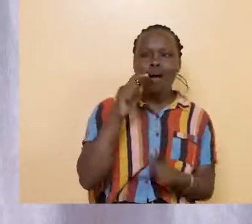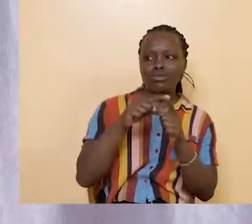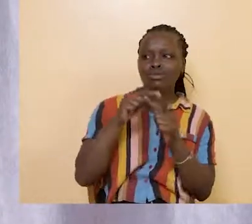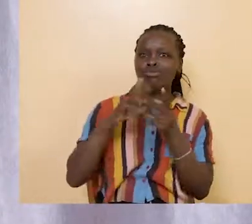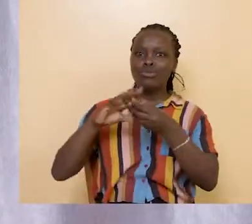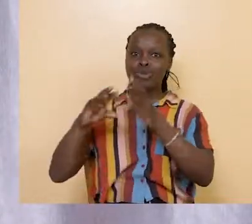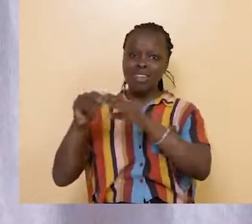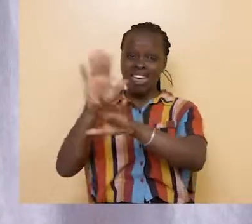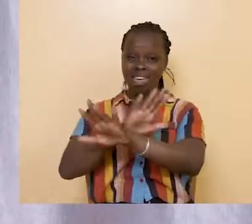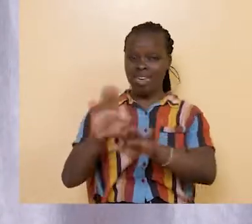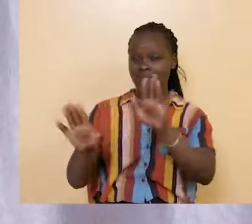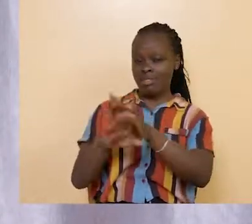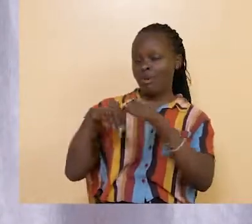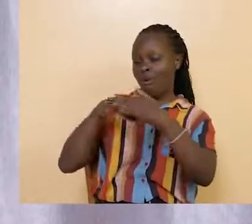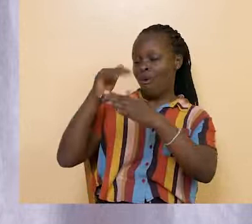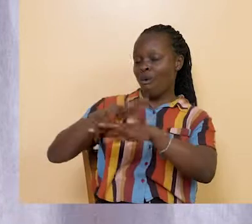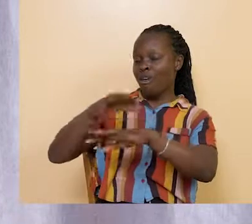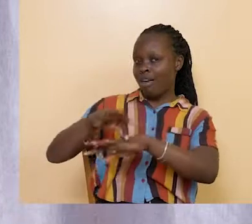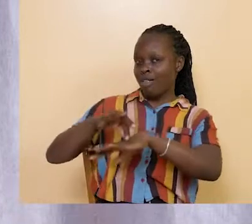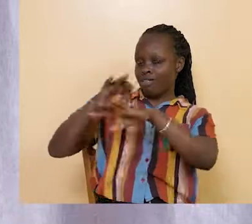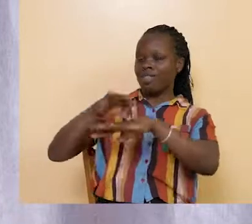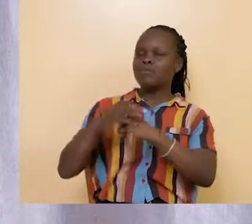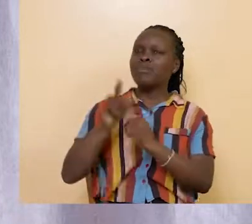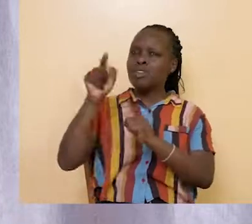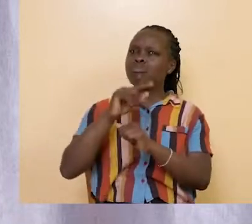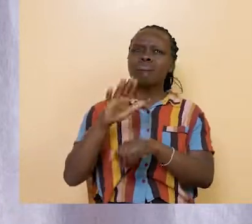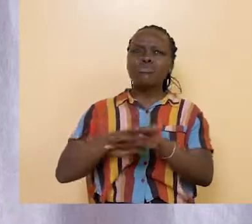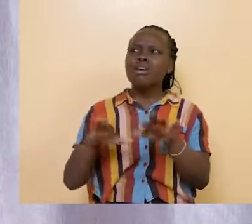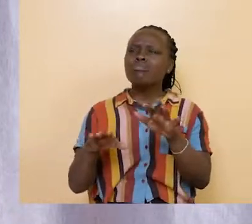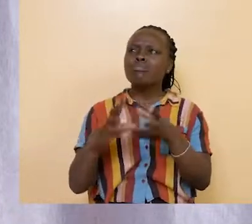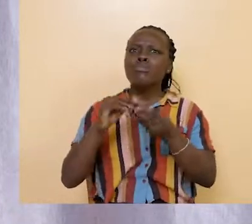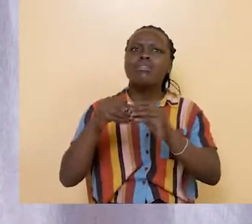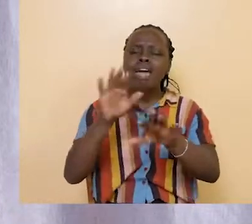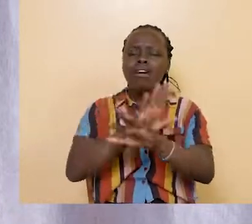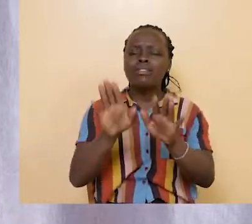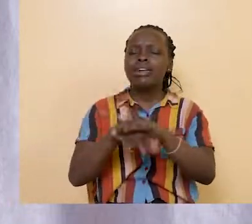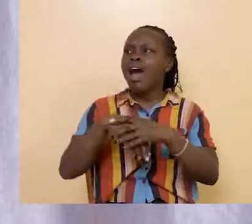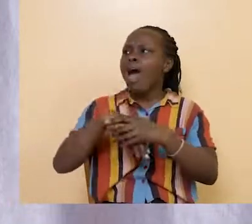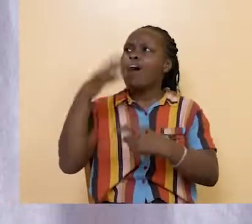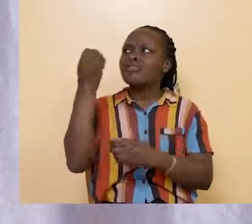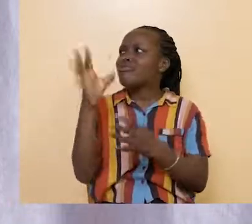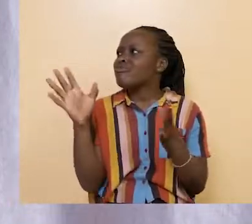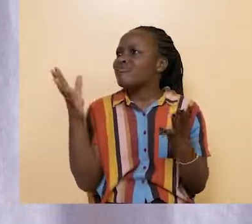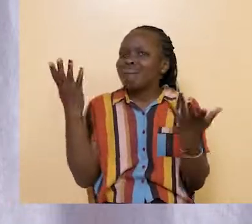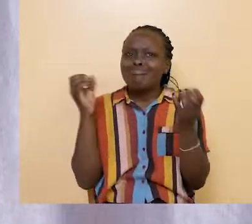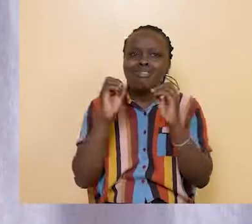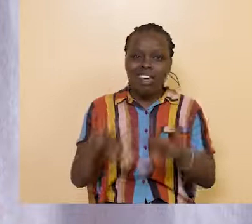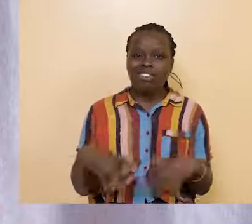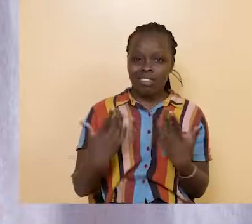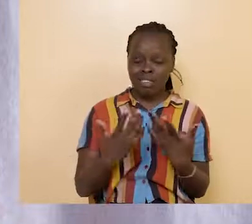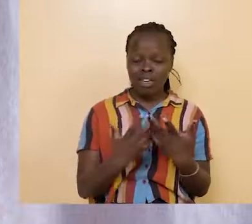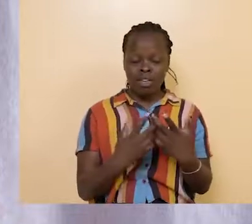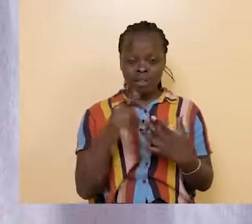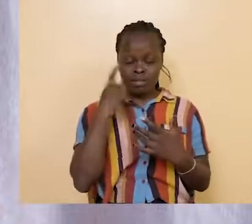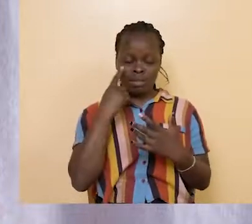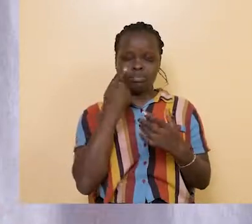create everything that exists, and he creates everything out of nothing. Now, the intros to the 6 days